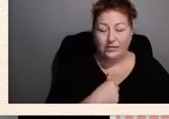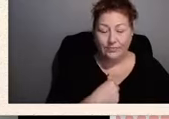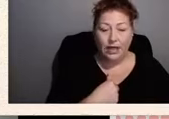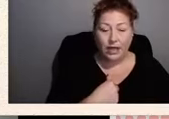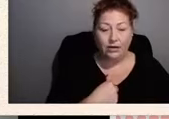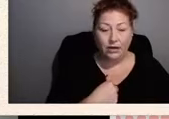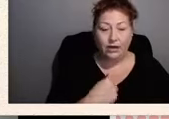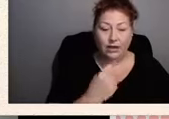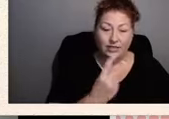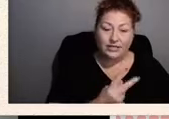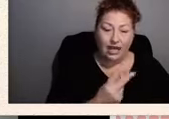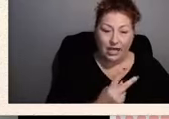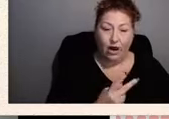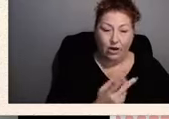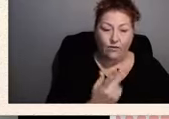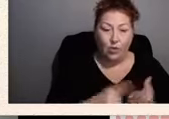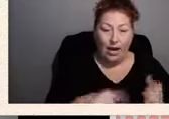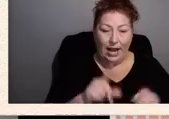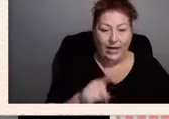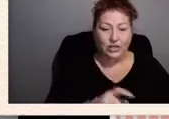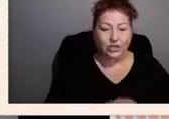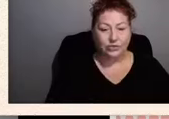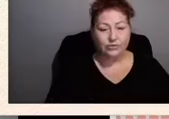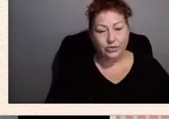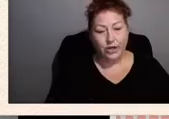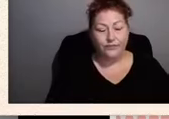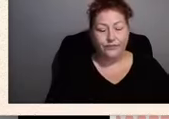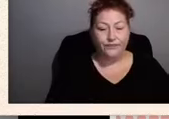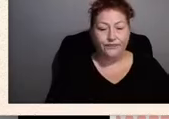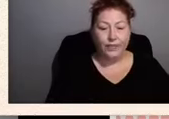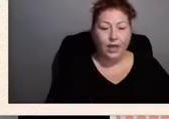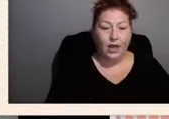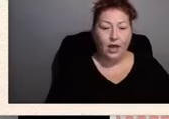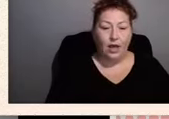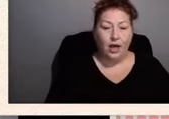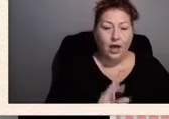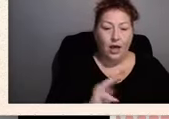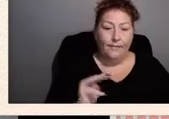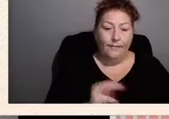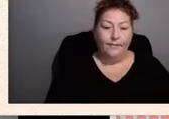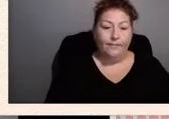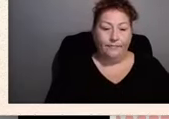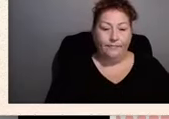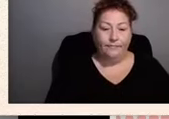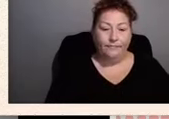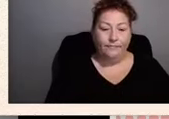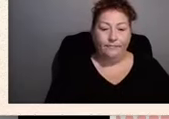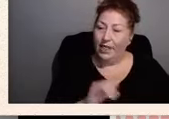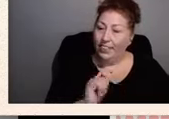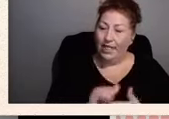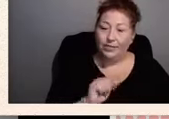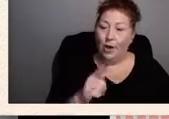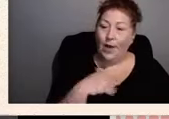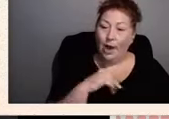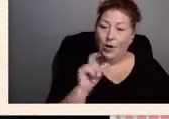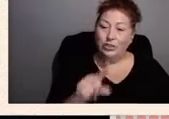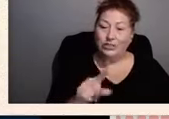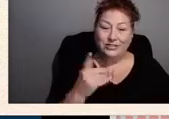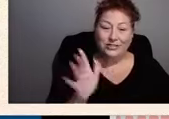of what I need to. So, and that's all my questions.